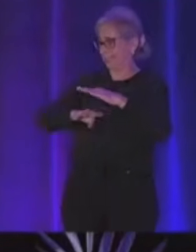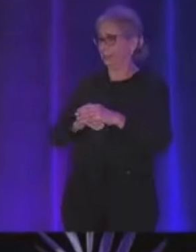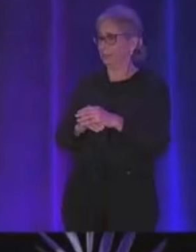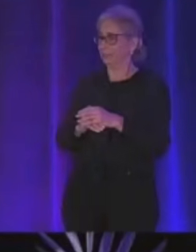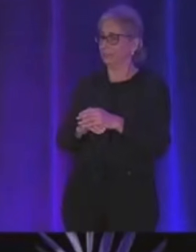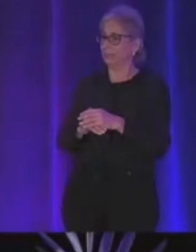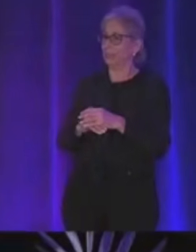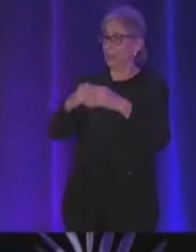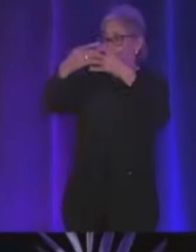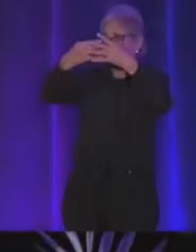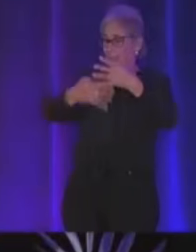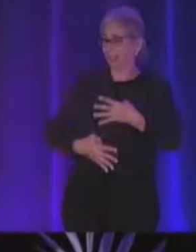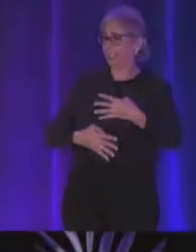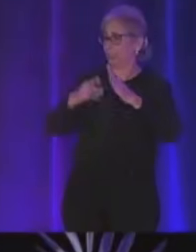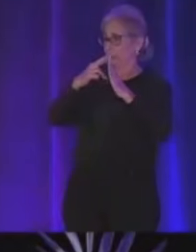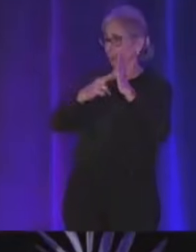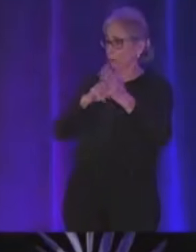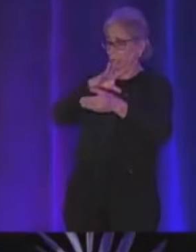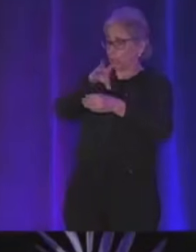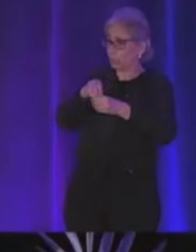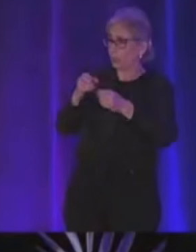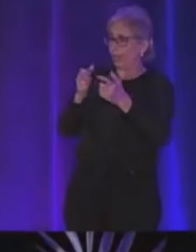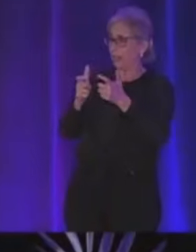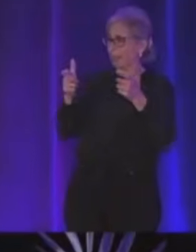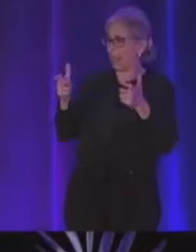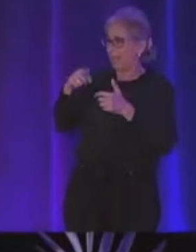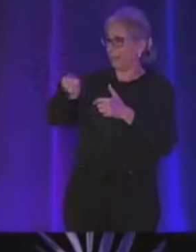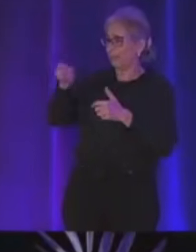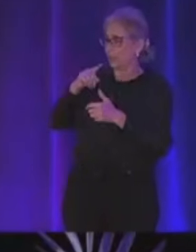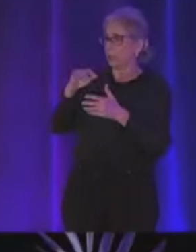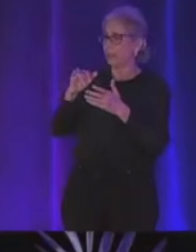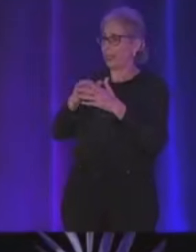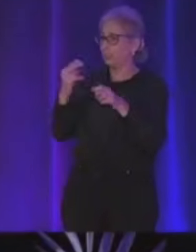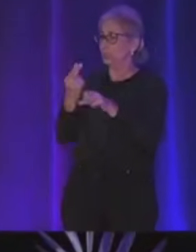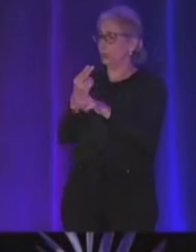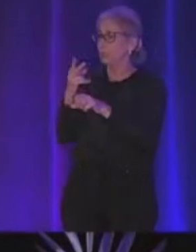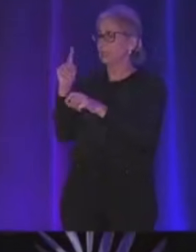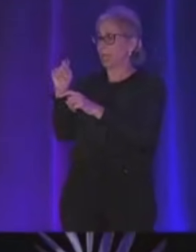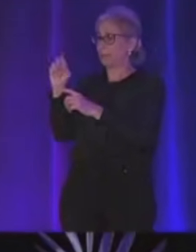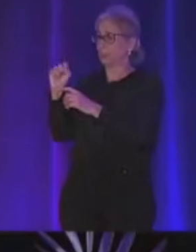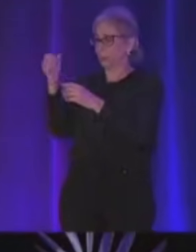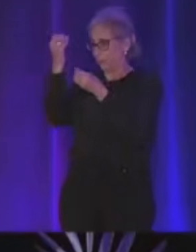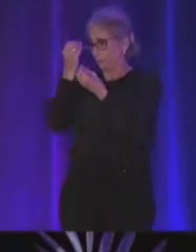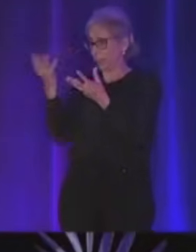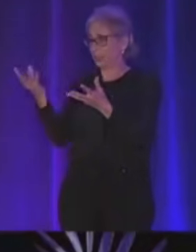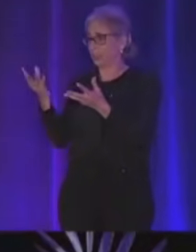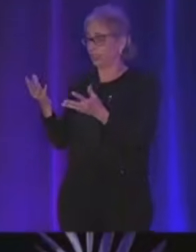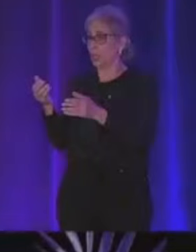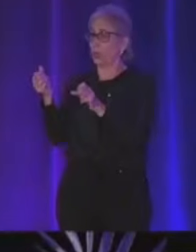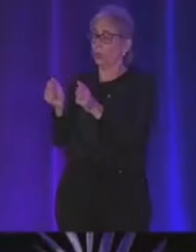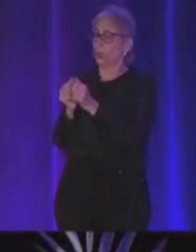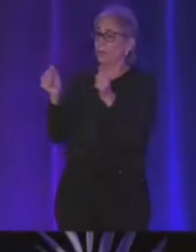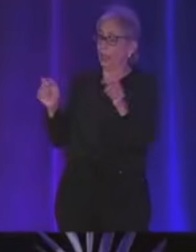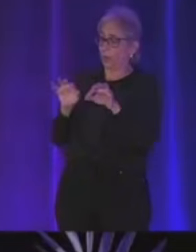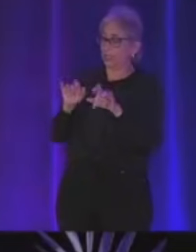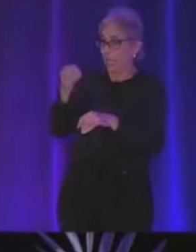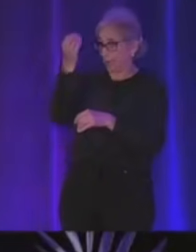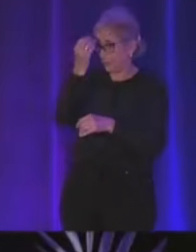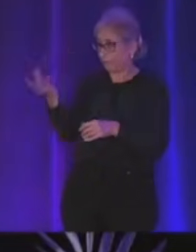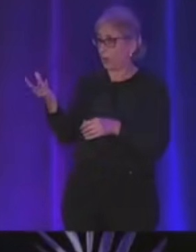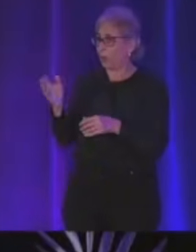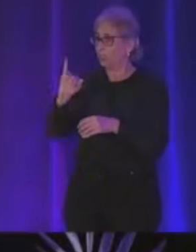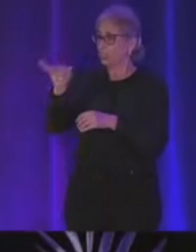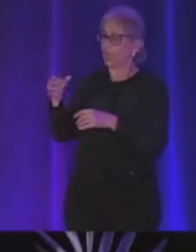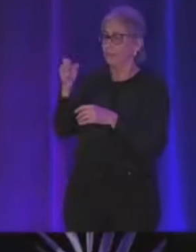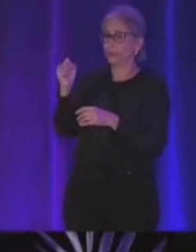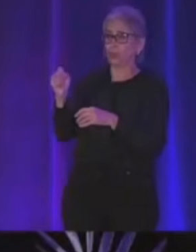list of lint rules we have includes a bunch of them that use type information. Without type info, there's no way for JavaScript